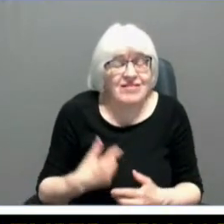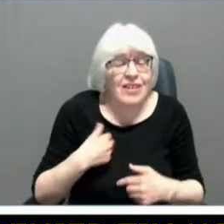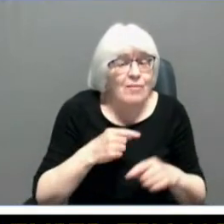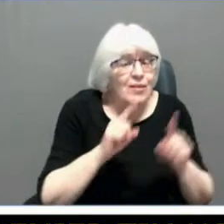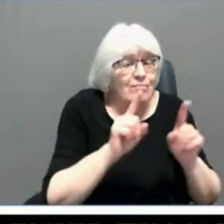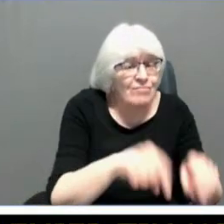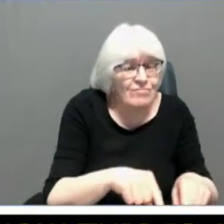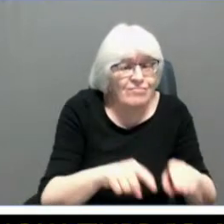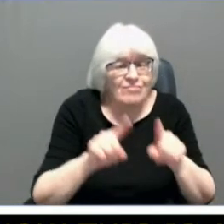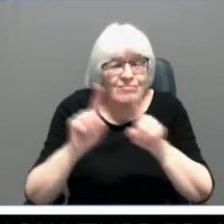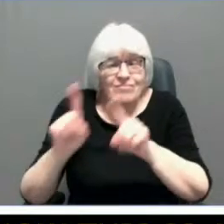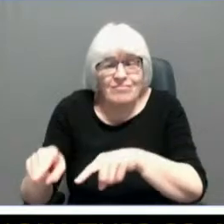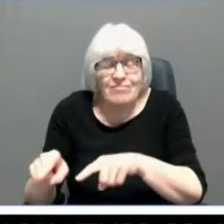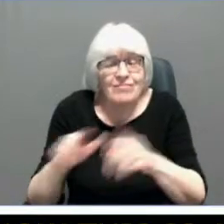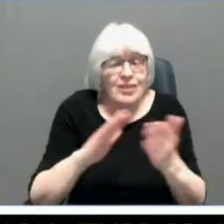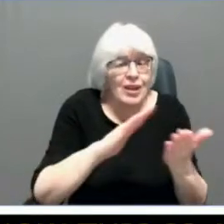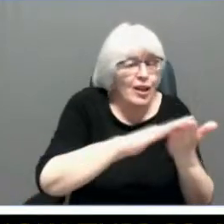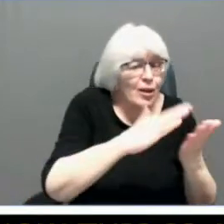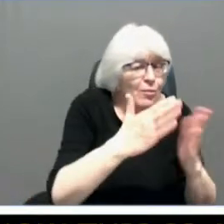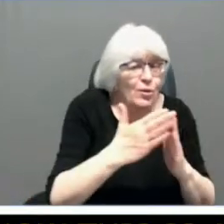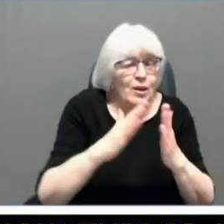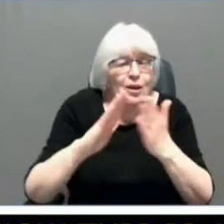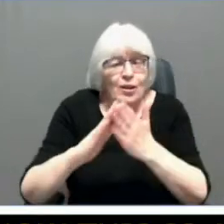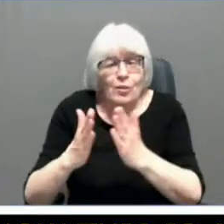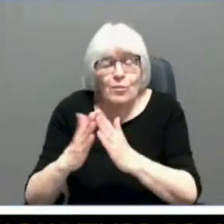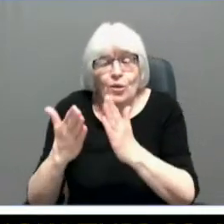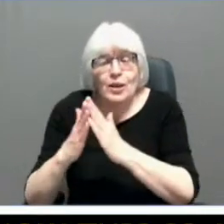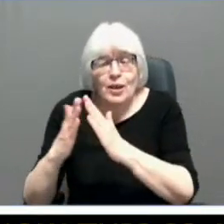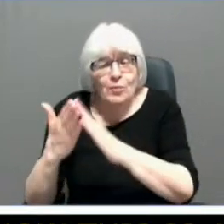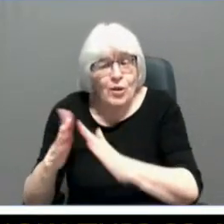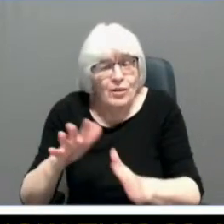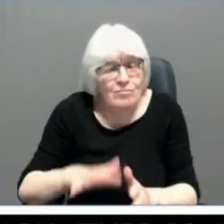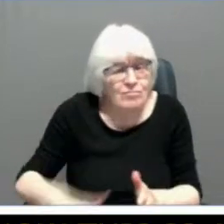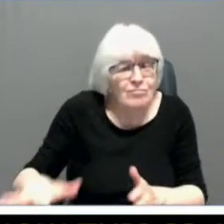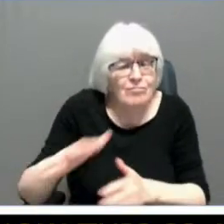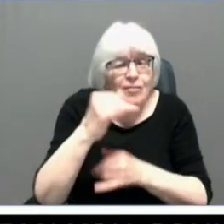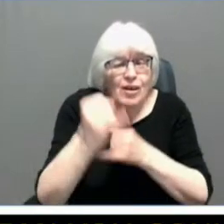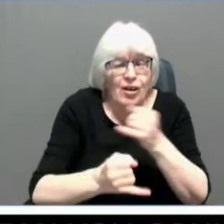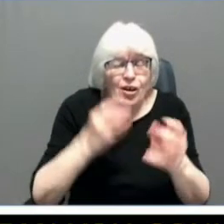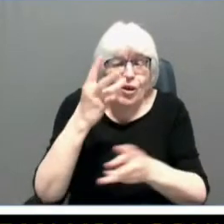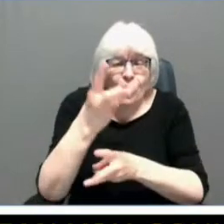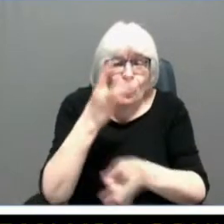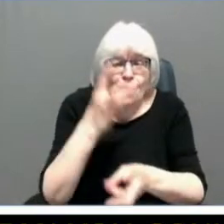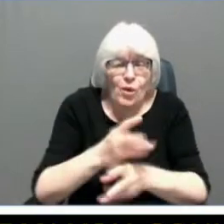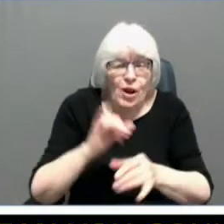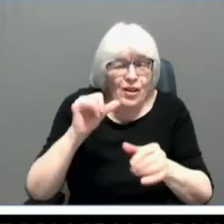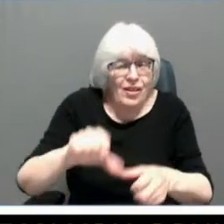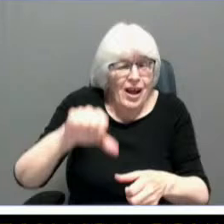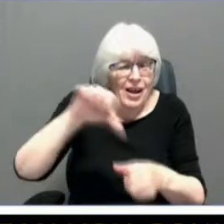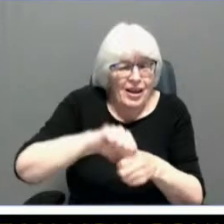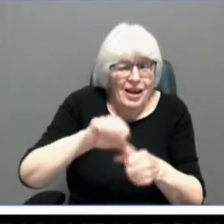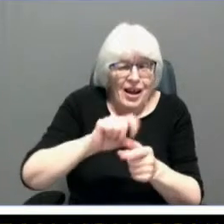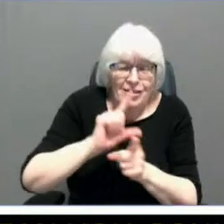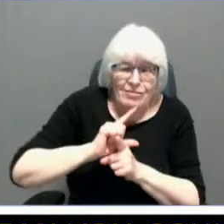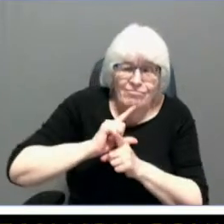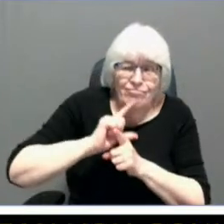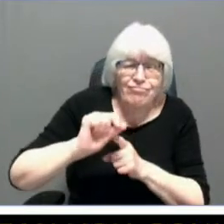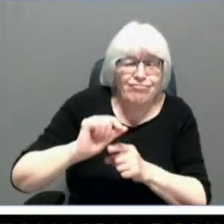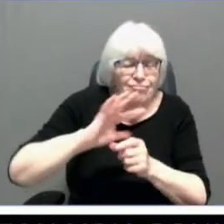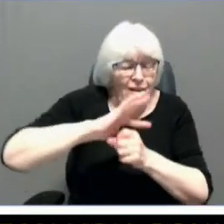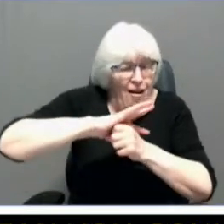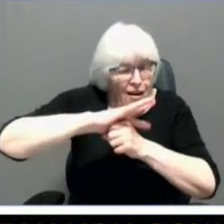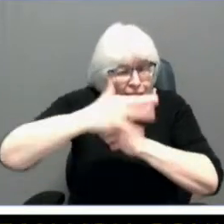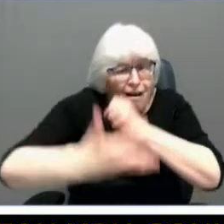and not see record gas prices. This is a worldwide thing, and certainly the pressure on our friends